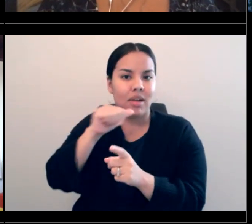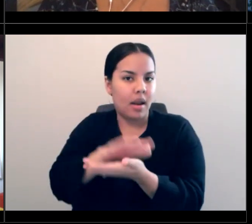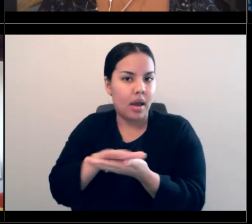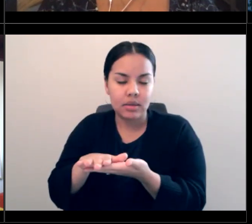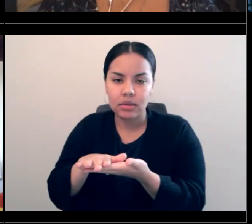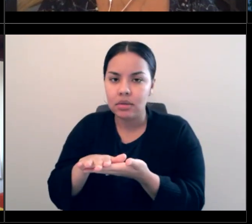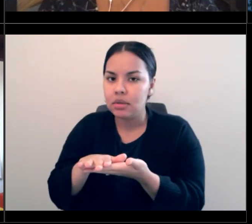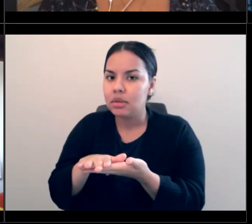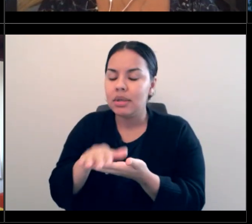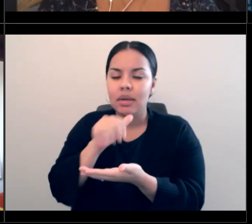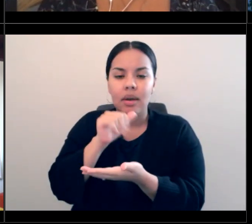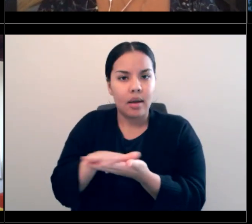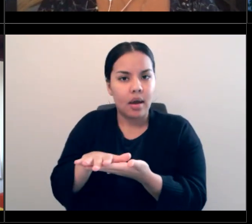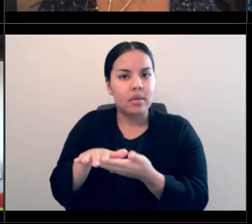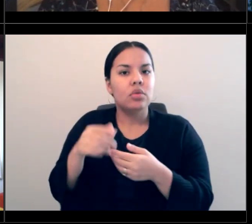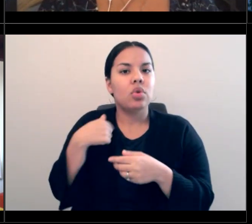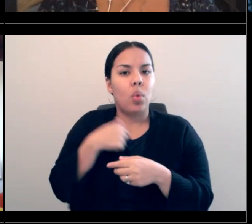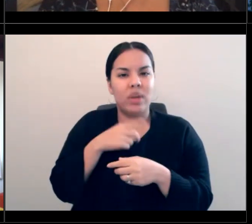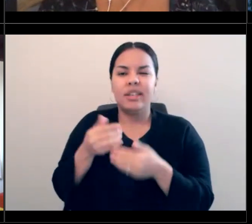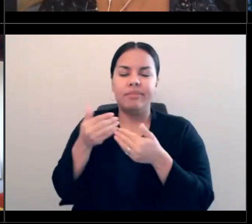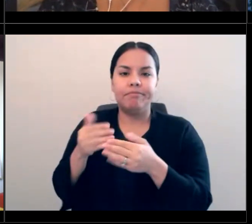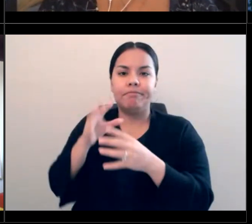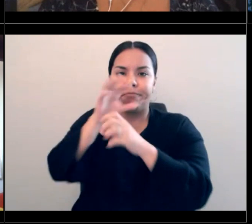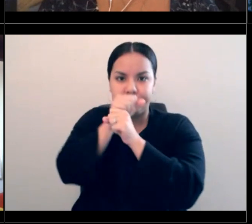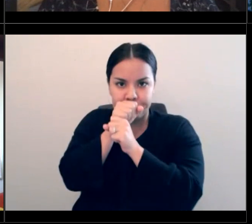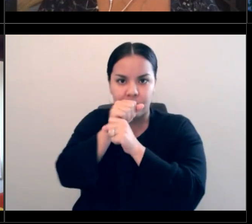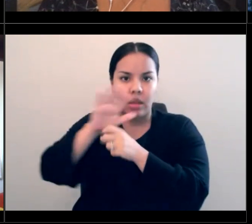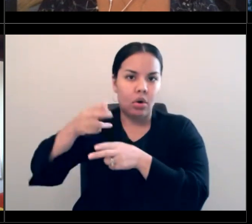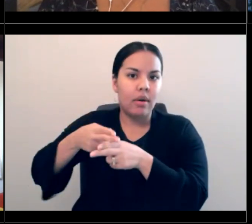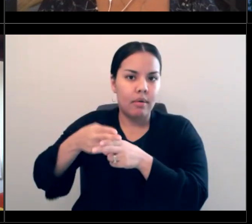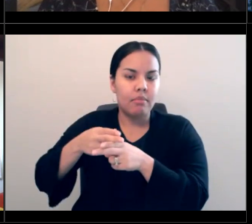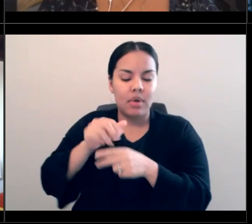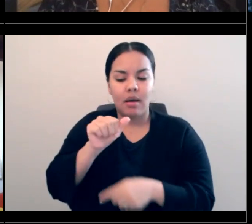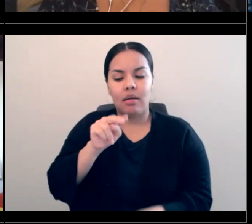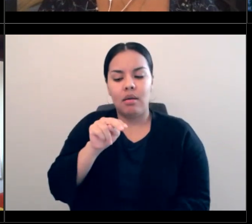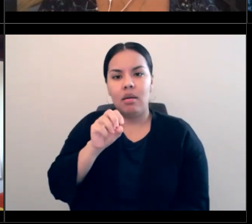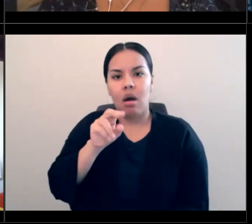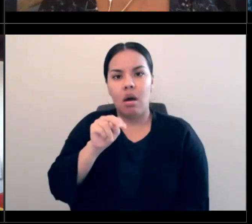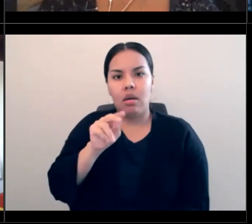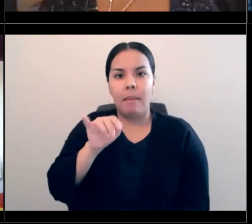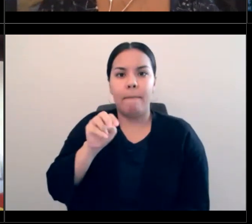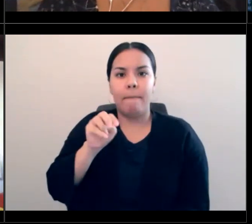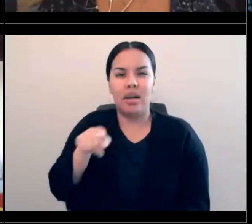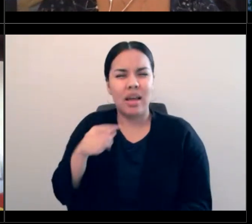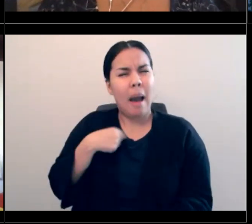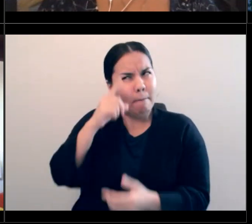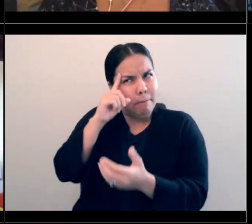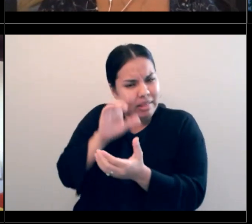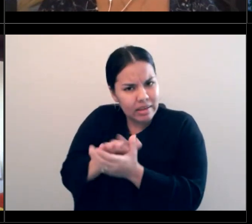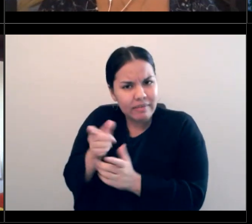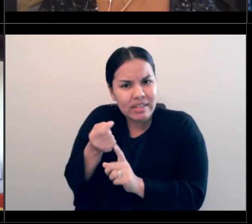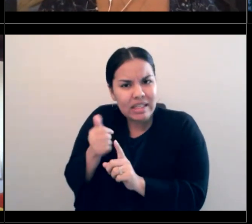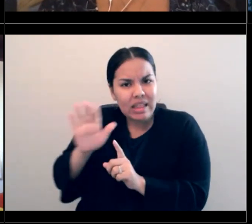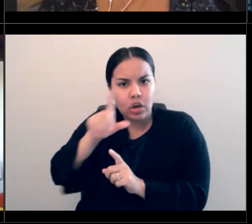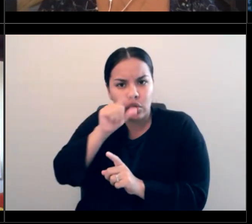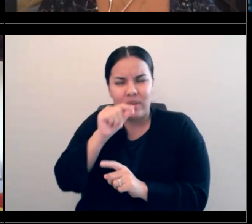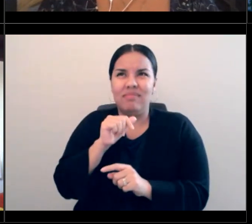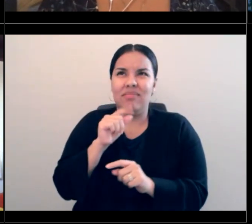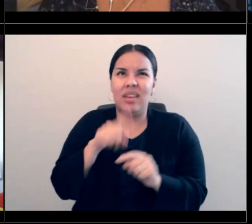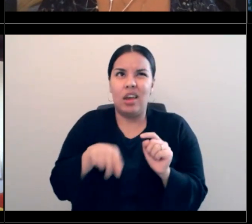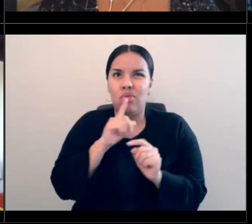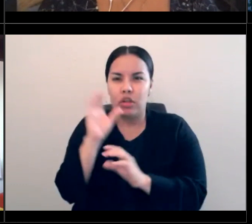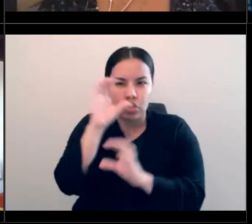and we anonymized them. And I'm pretty sure that this person has deleted their tweets, so it's not really searchable. So I'm not that worried about